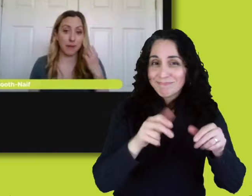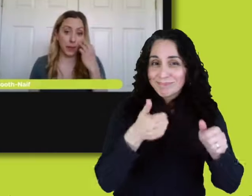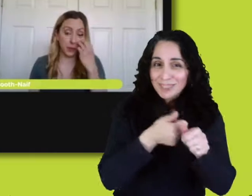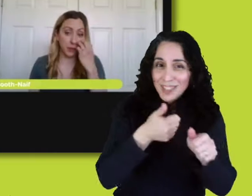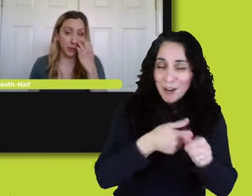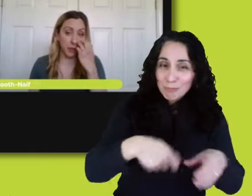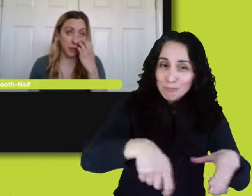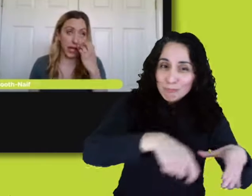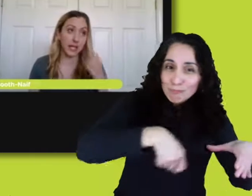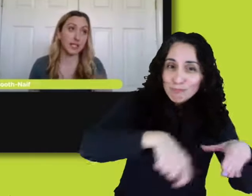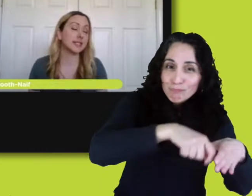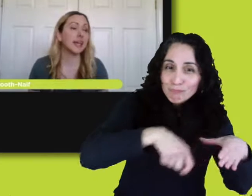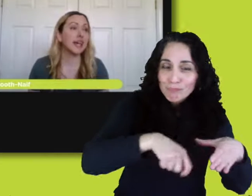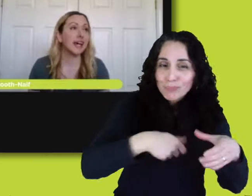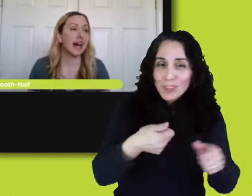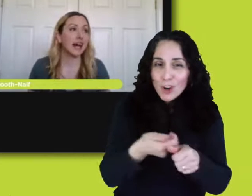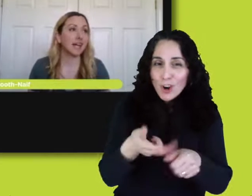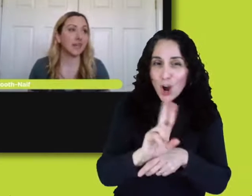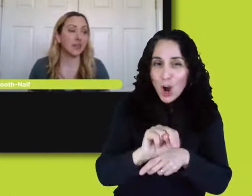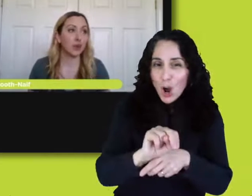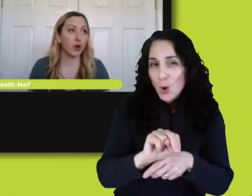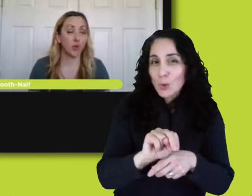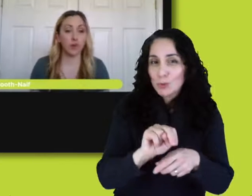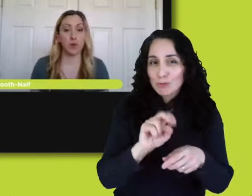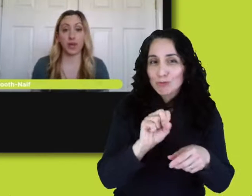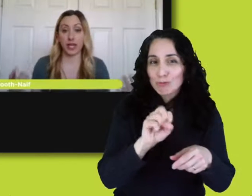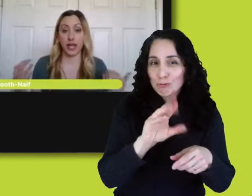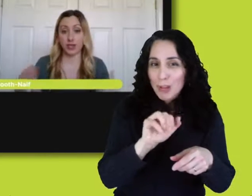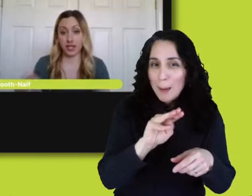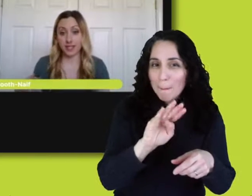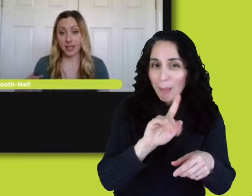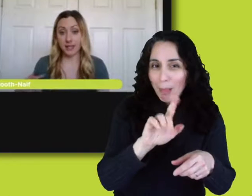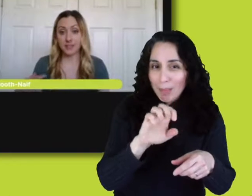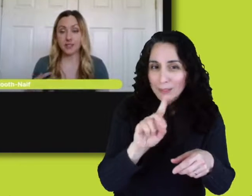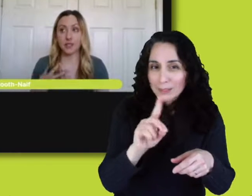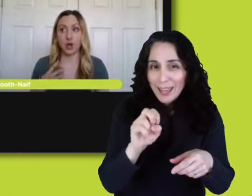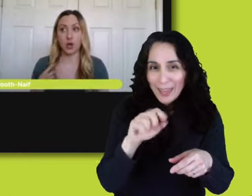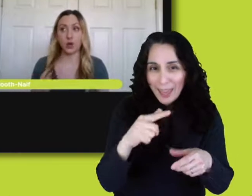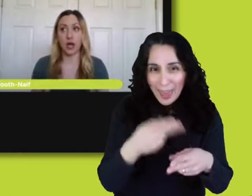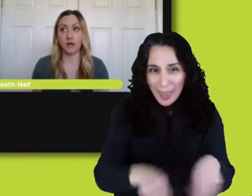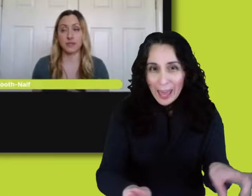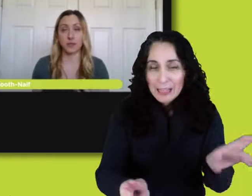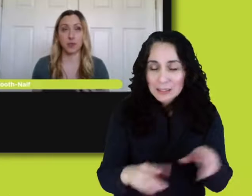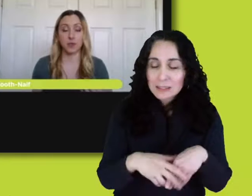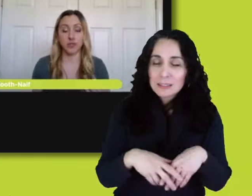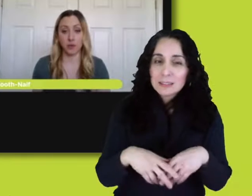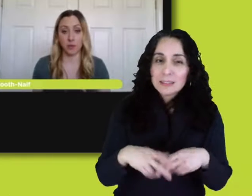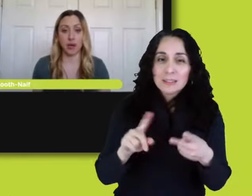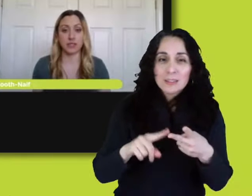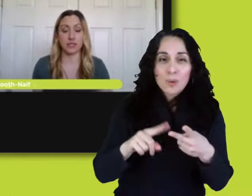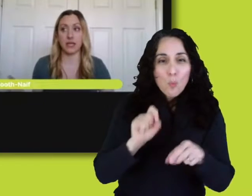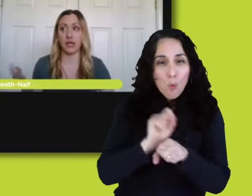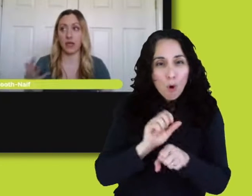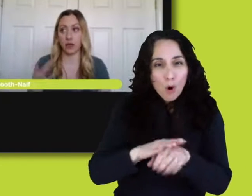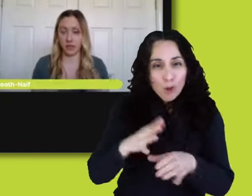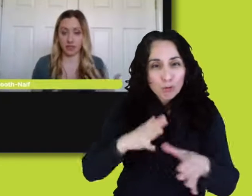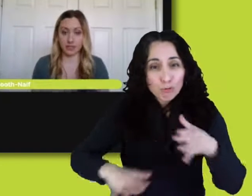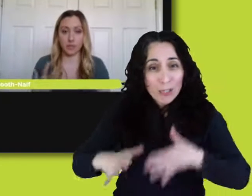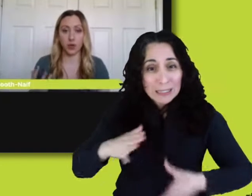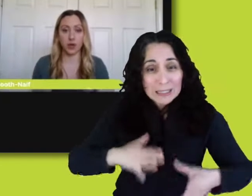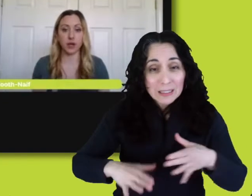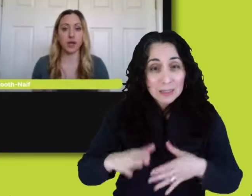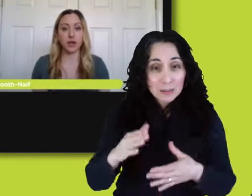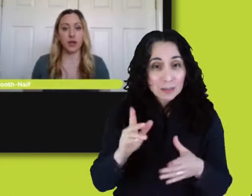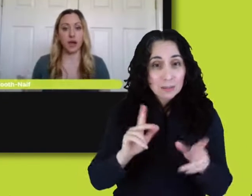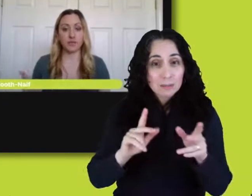stir them up and make her own scrambled eggs. In the morning, we've been working on dressing. So someone with cerebral palsy, and